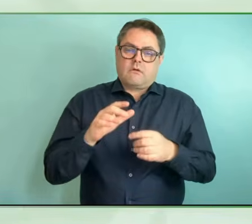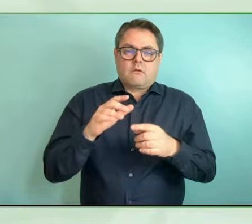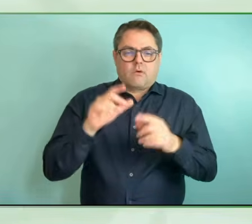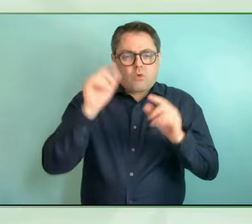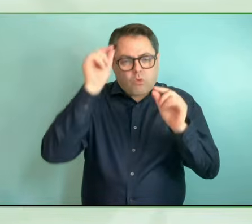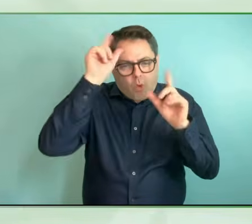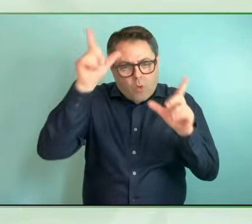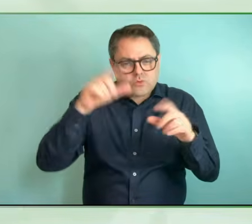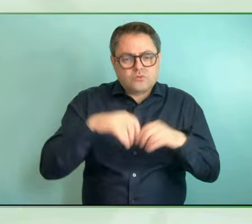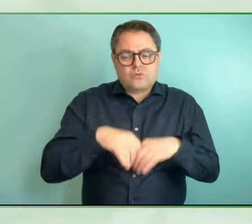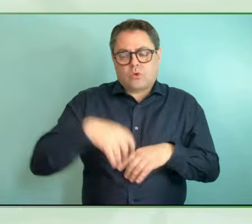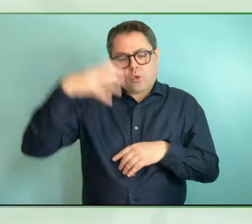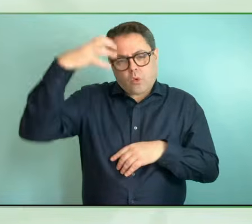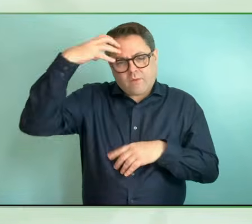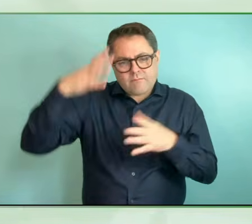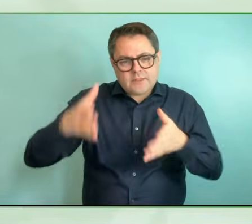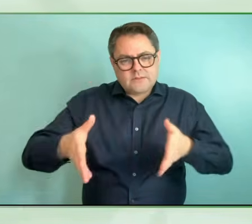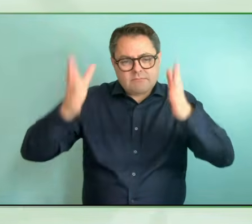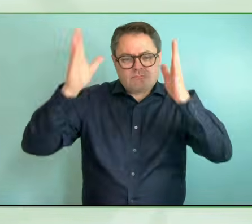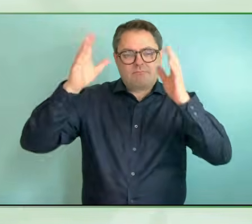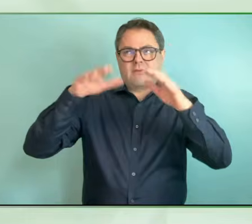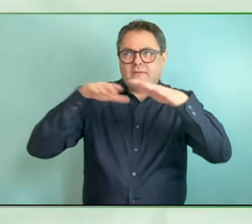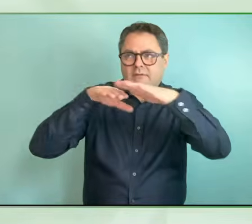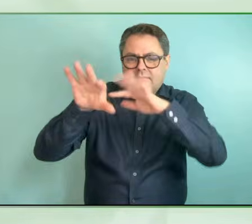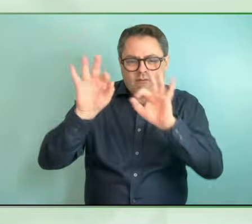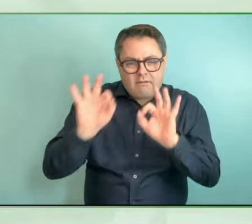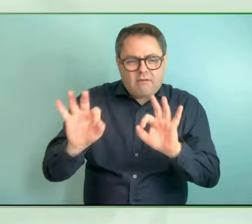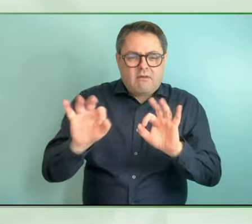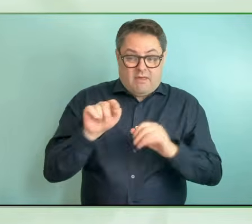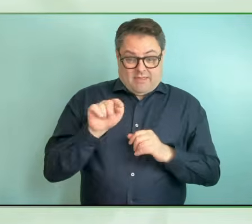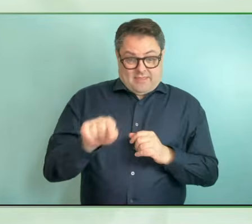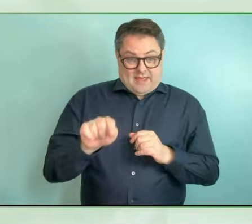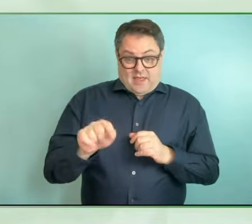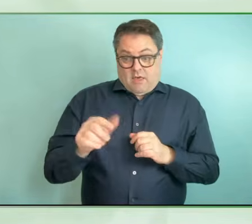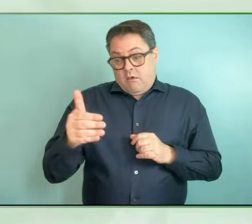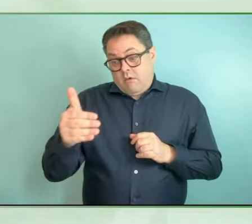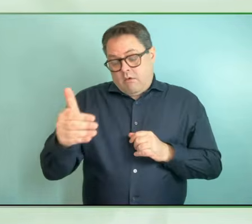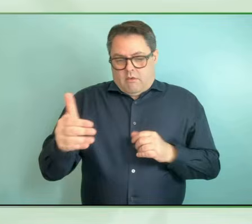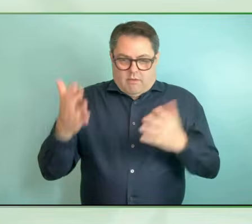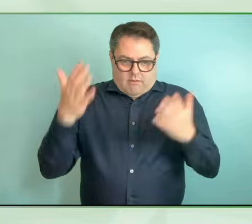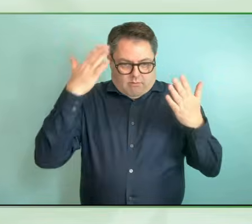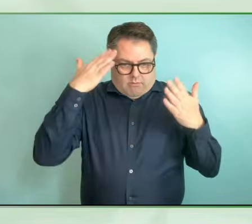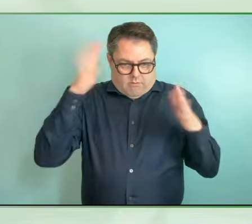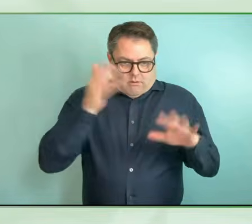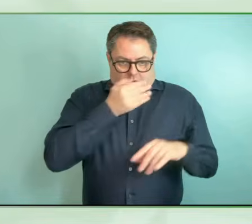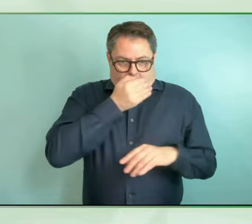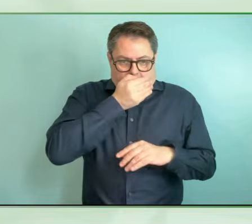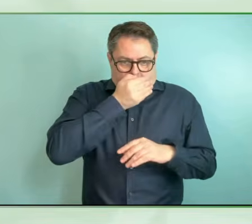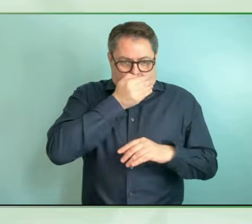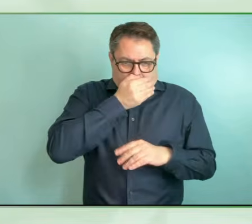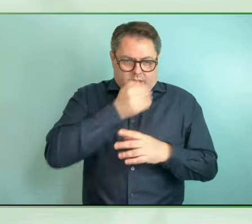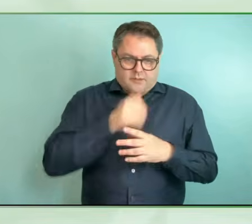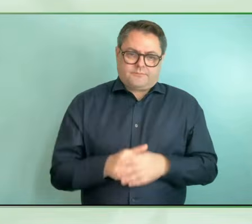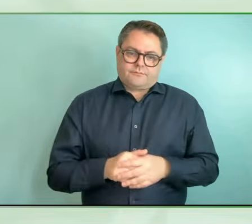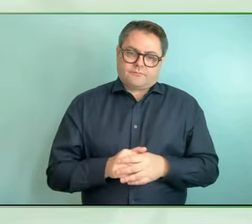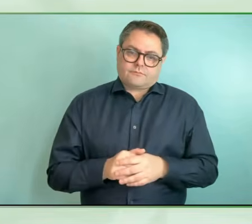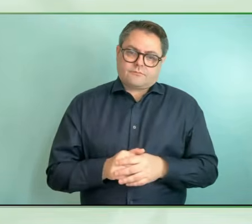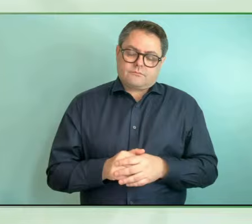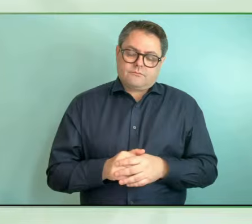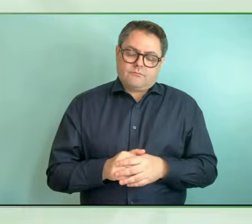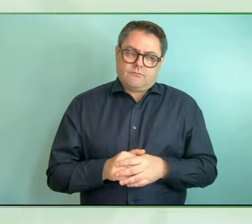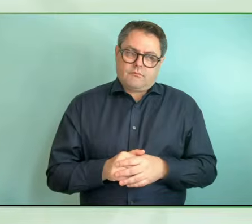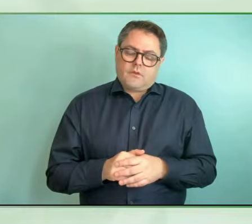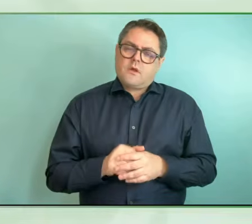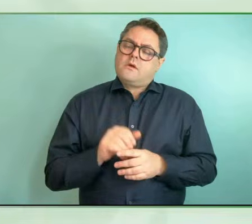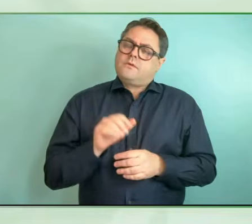for example. But I cannot tell you when it's definitely going to be finished. Is there an option, because you mentioned